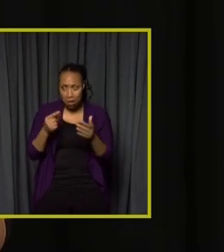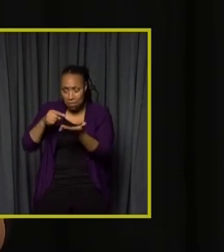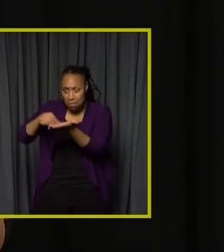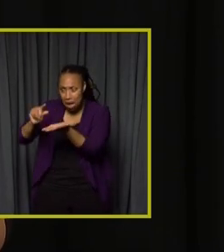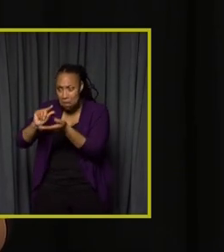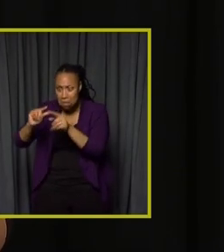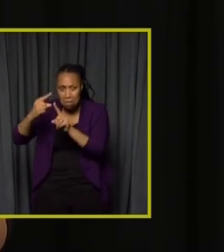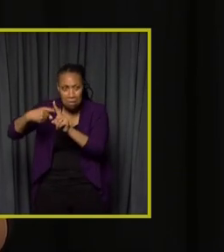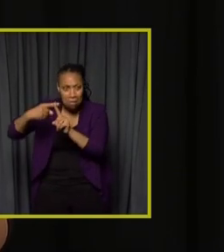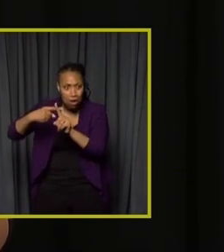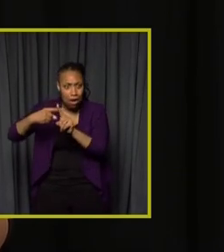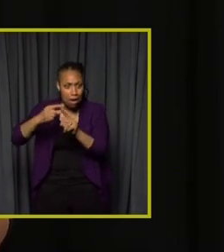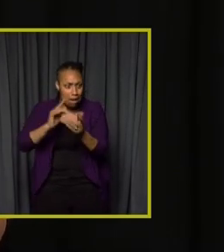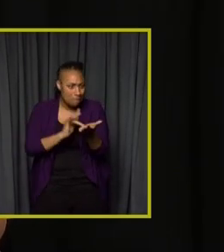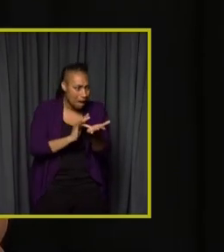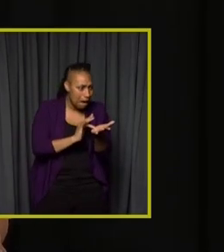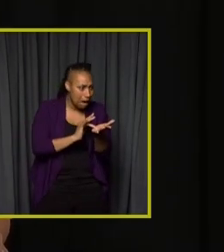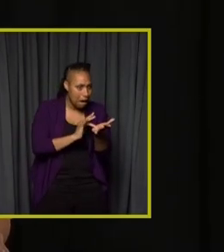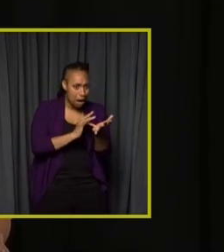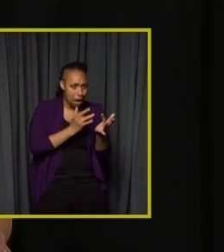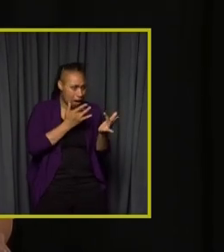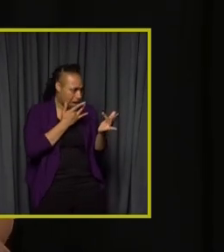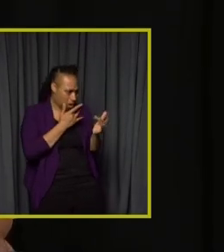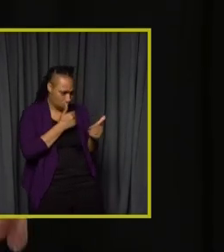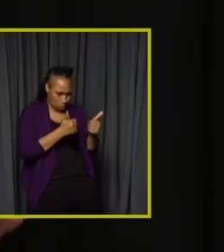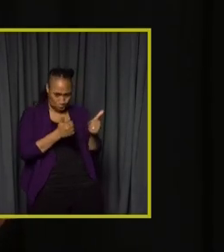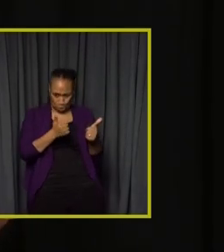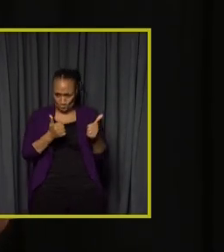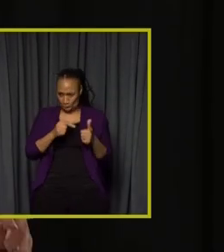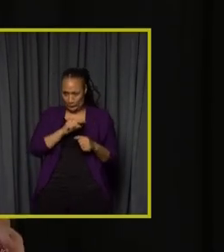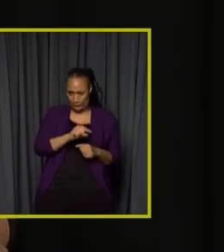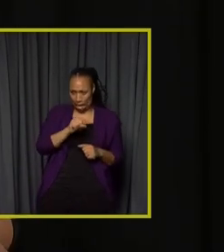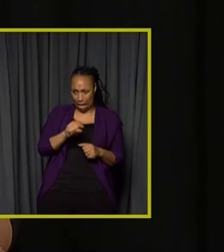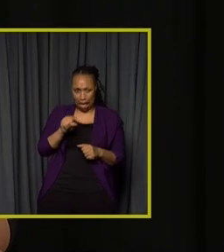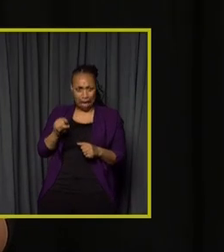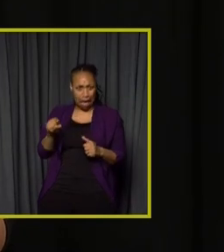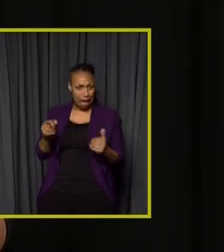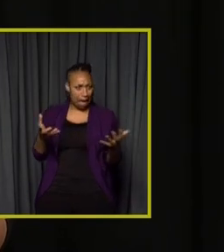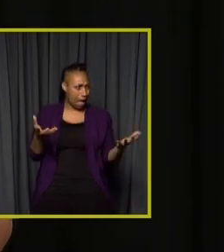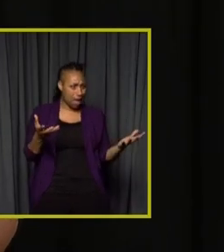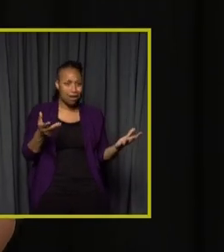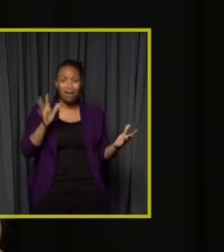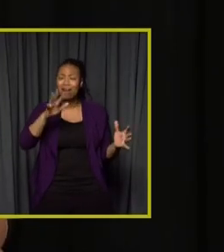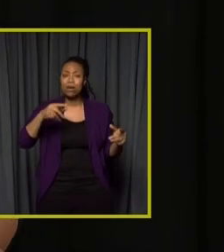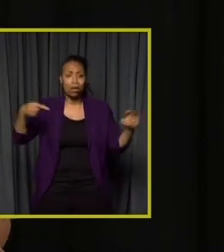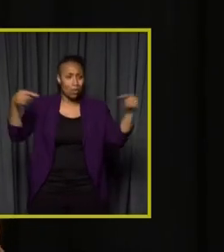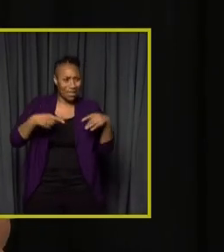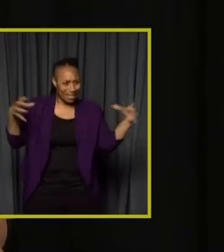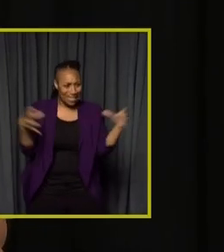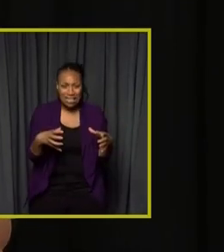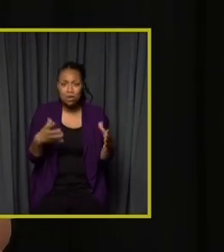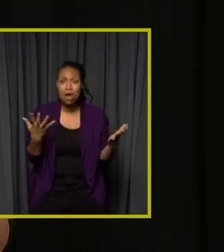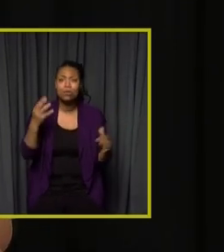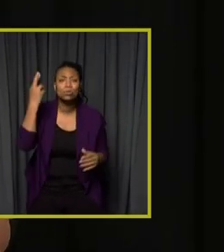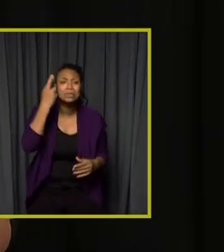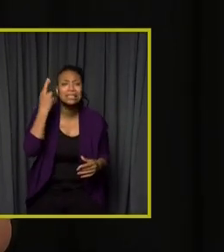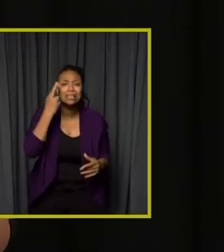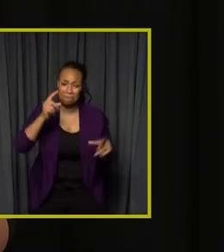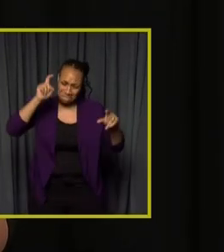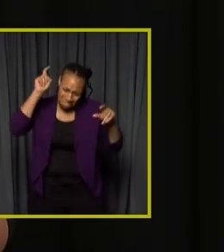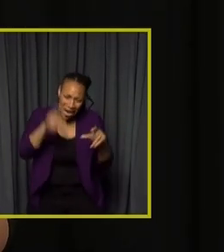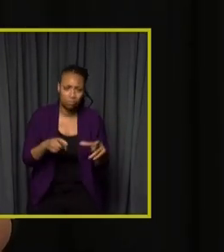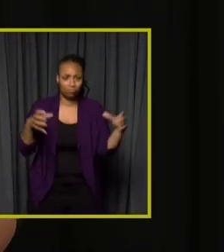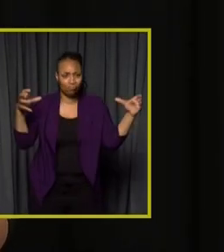food. We're here because we have to be. Somebody's been hurting our